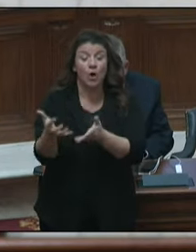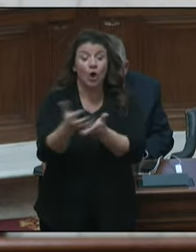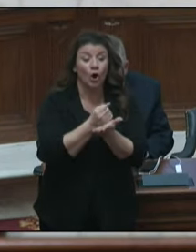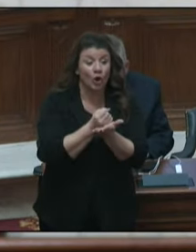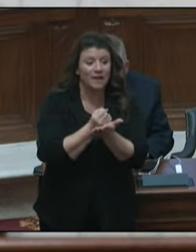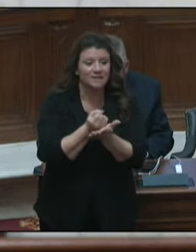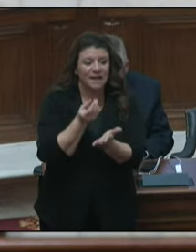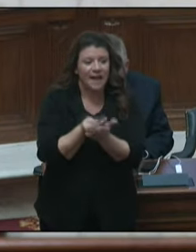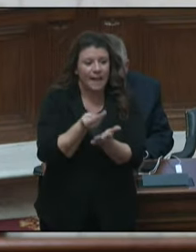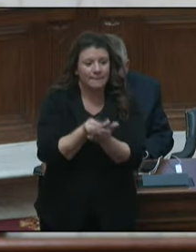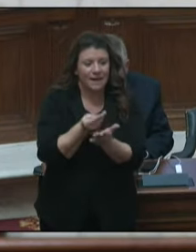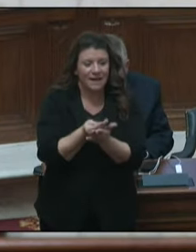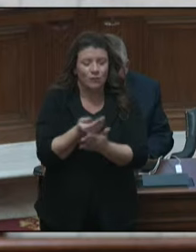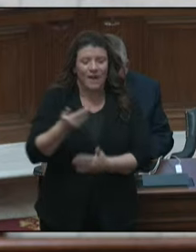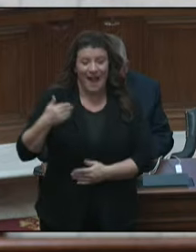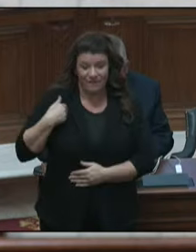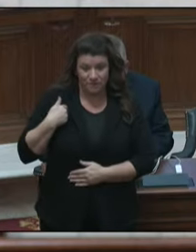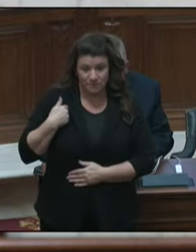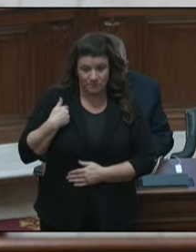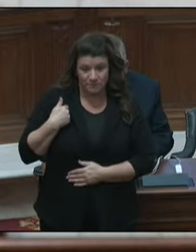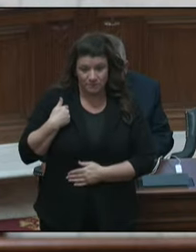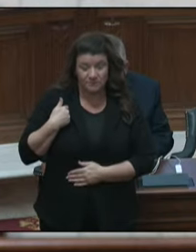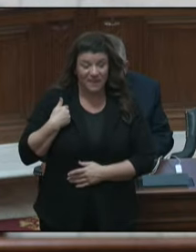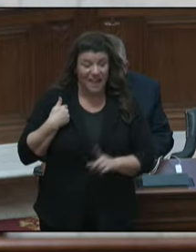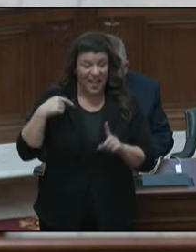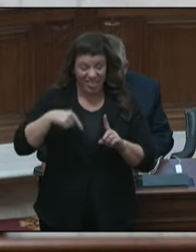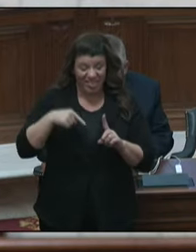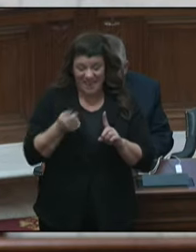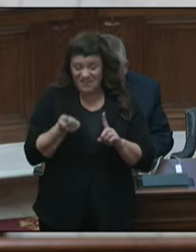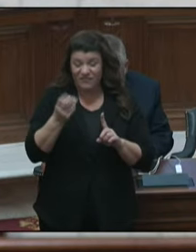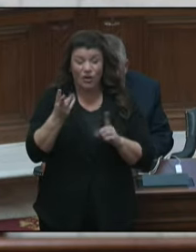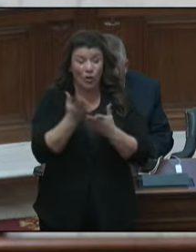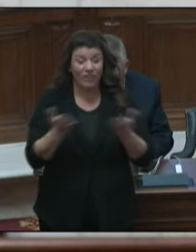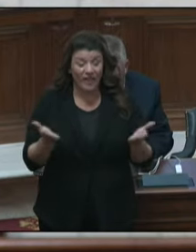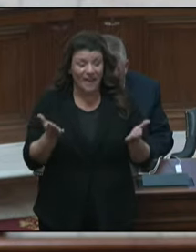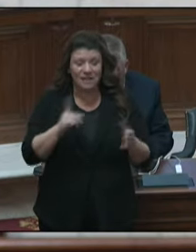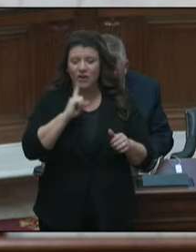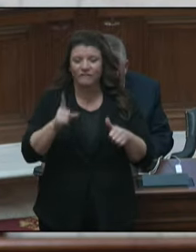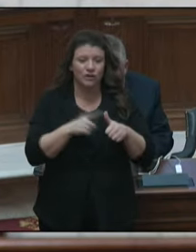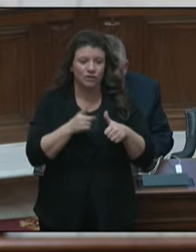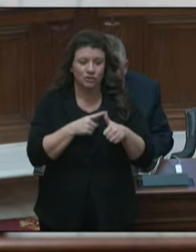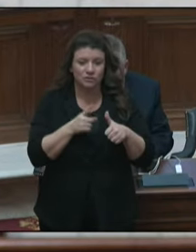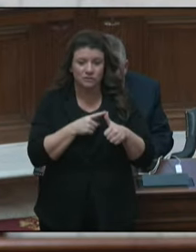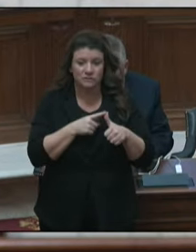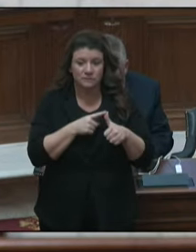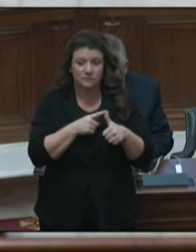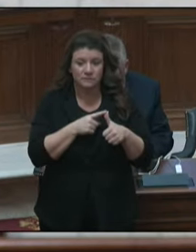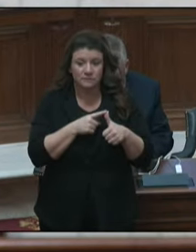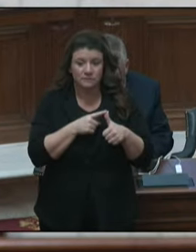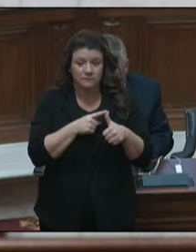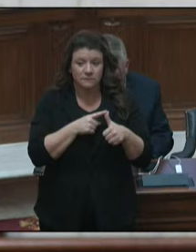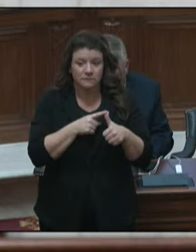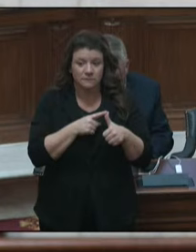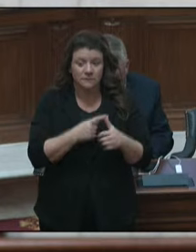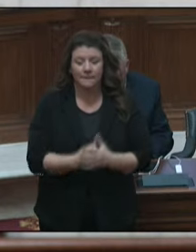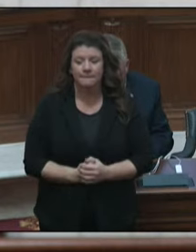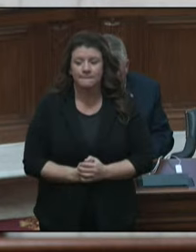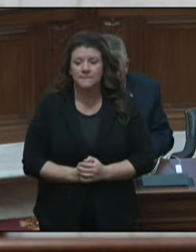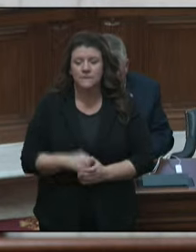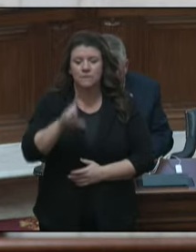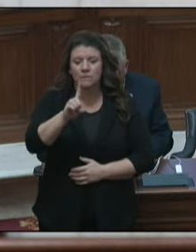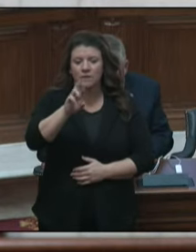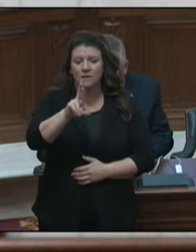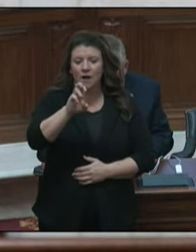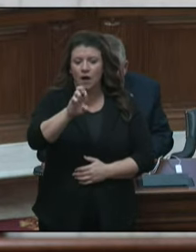and dollars that we've got. And these few things are first just this. We have Dr.